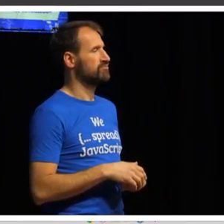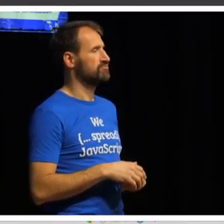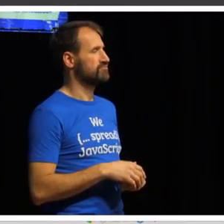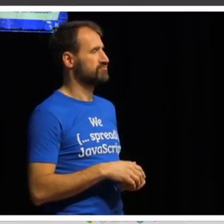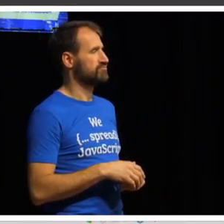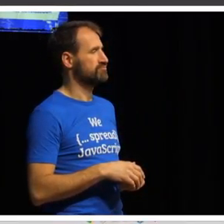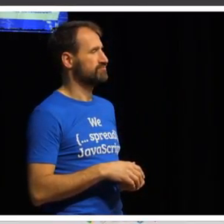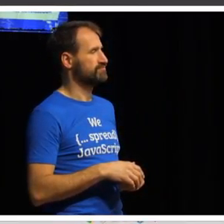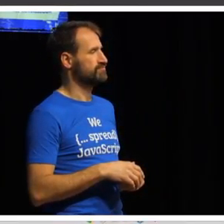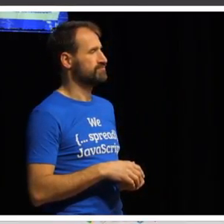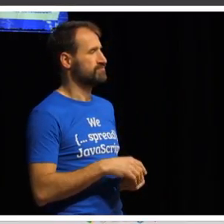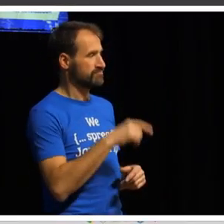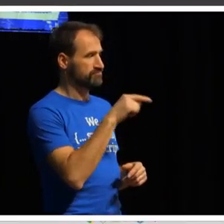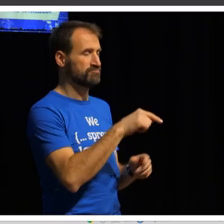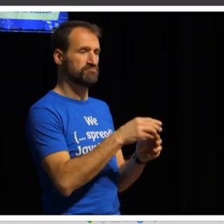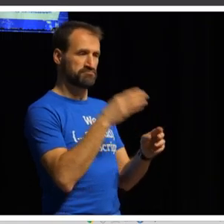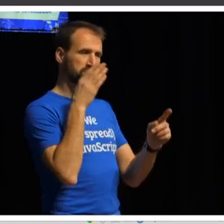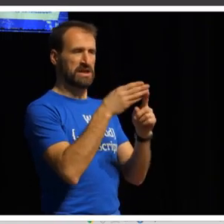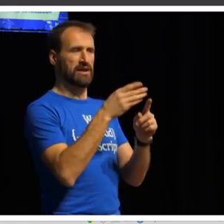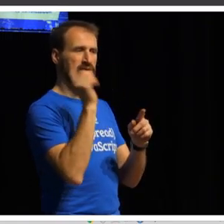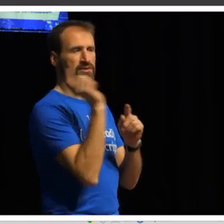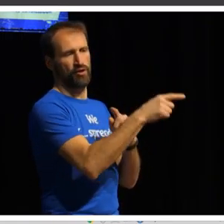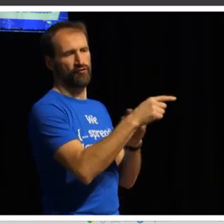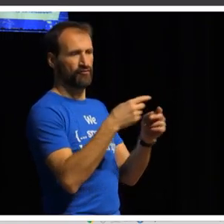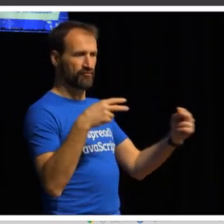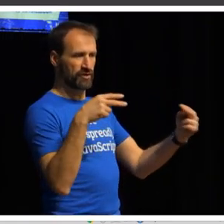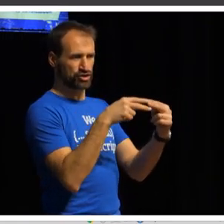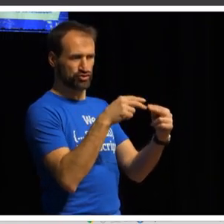and then just send that to the board.